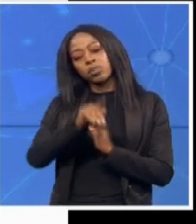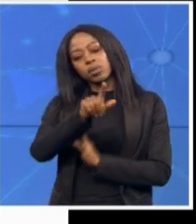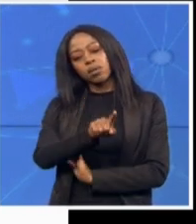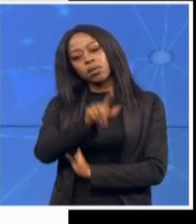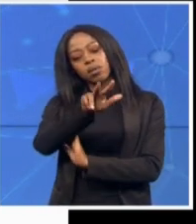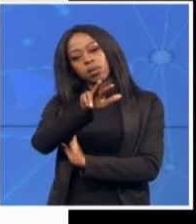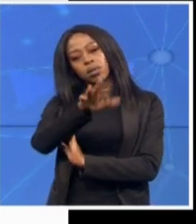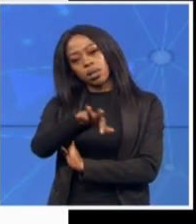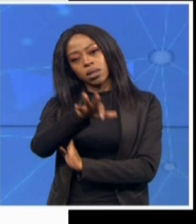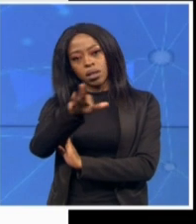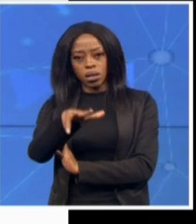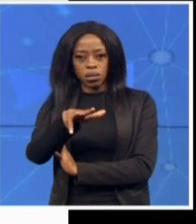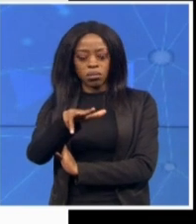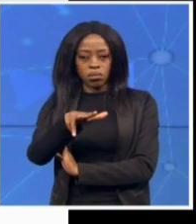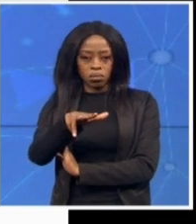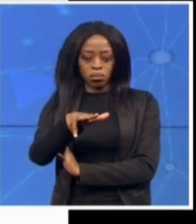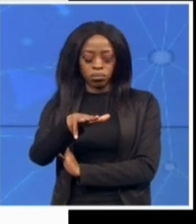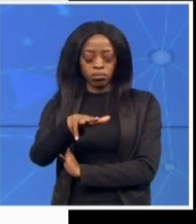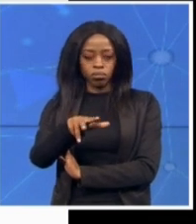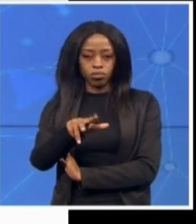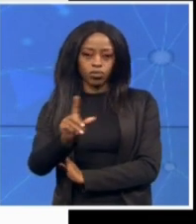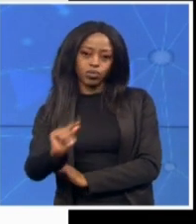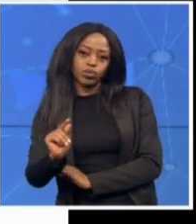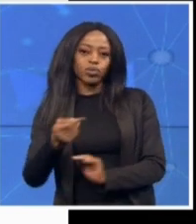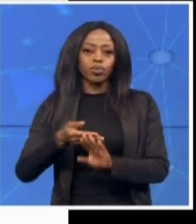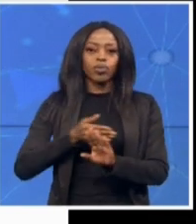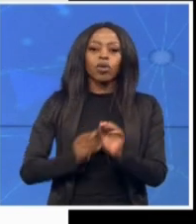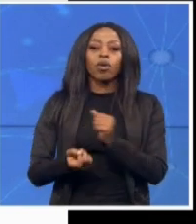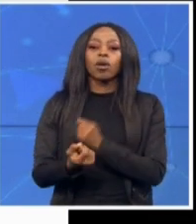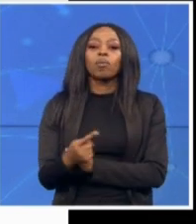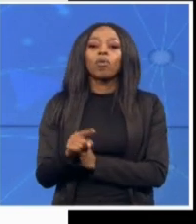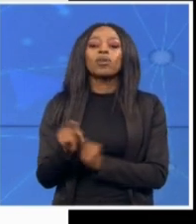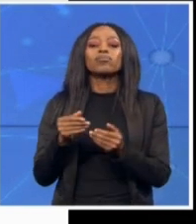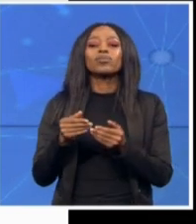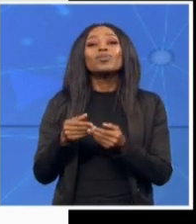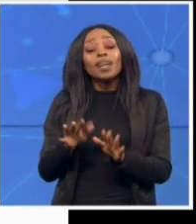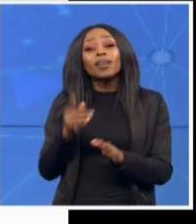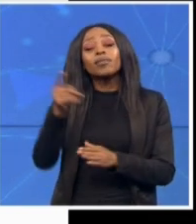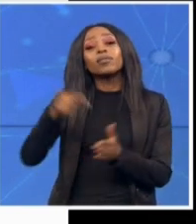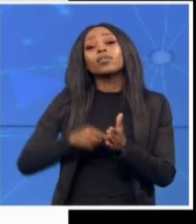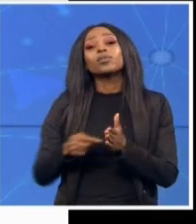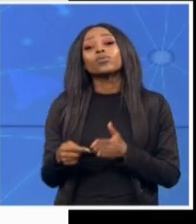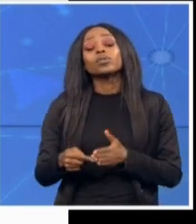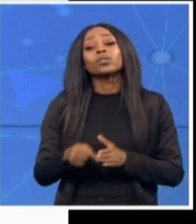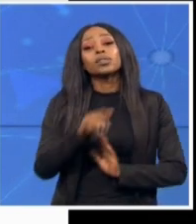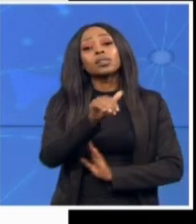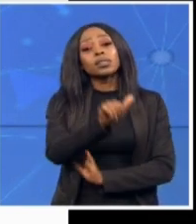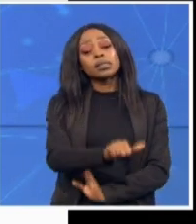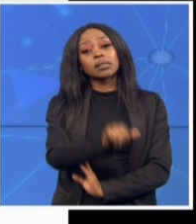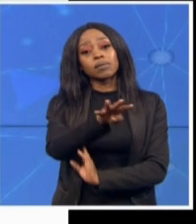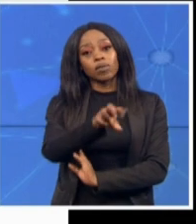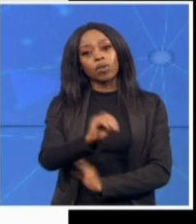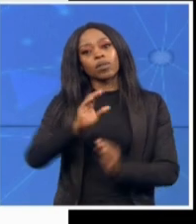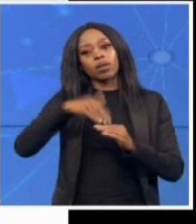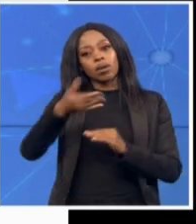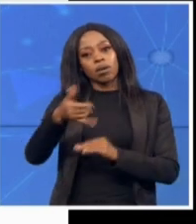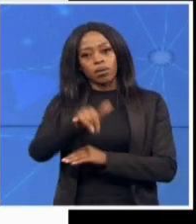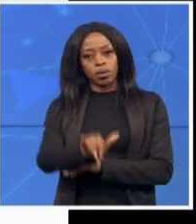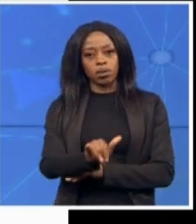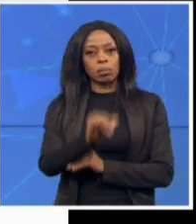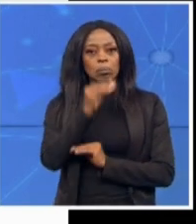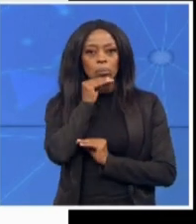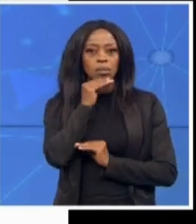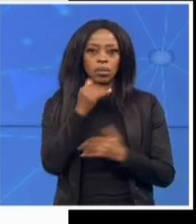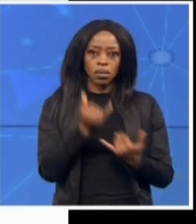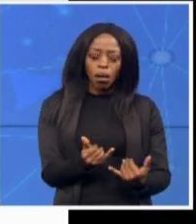towards beginning of next week, and then 640 the week after. So it is actually, a prediction is quite a steep decline, and